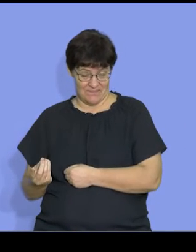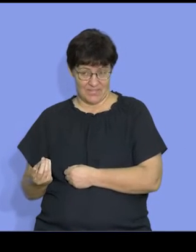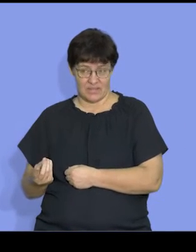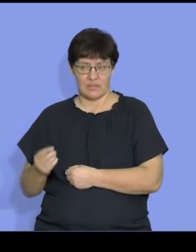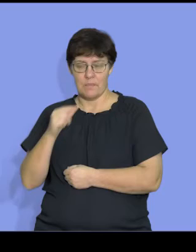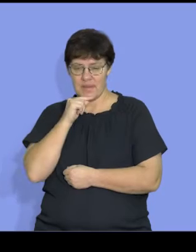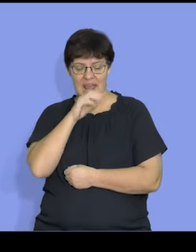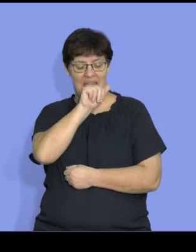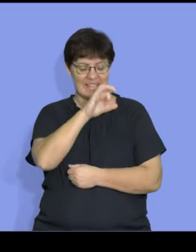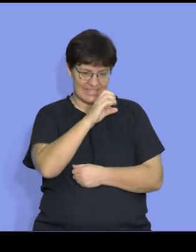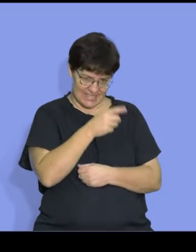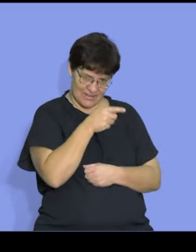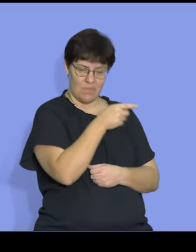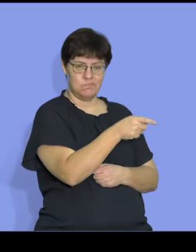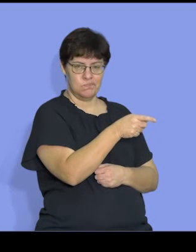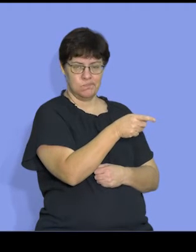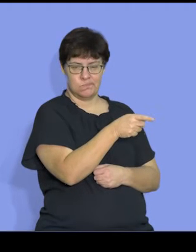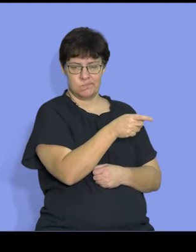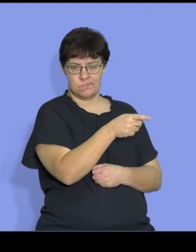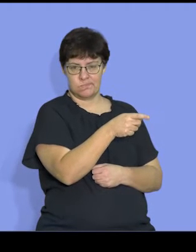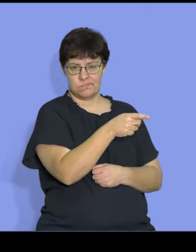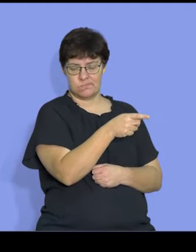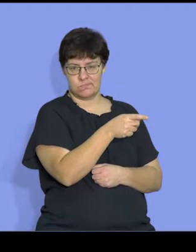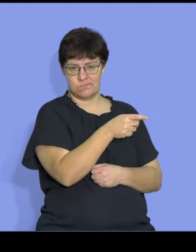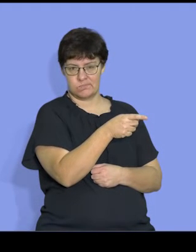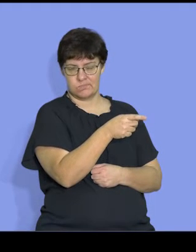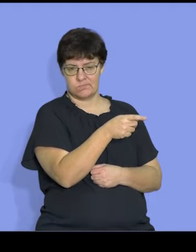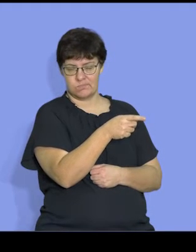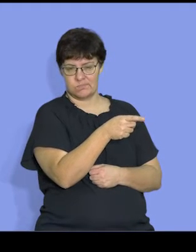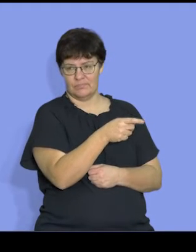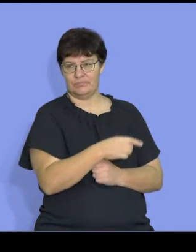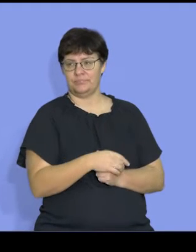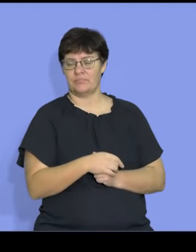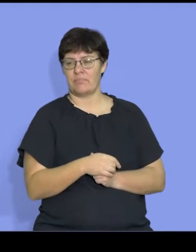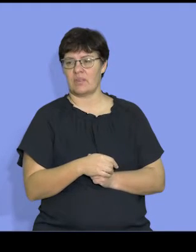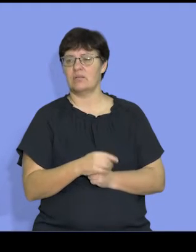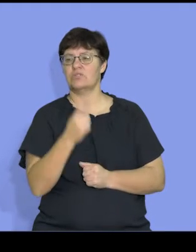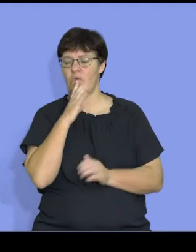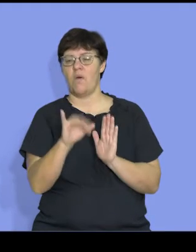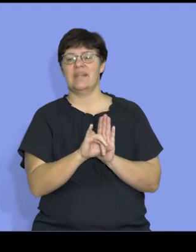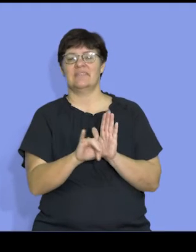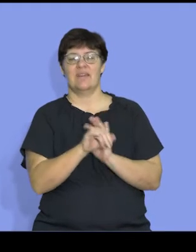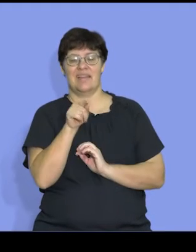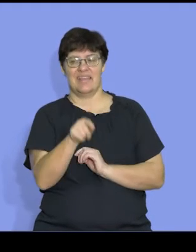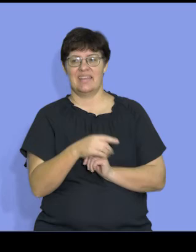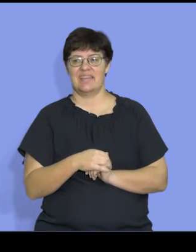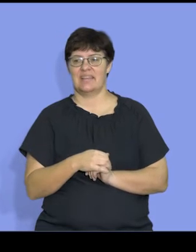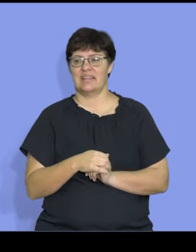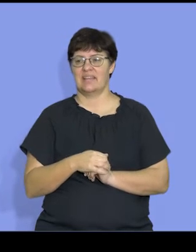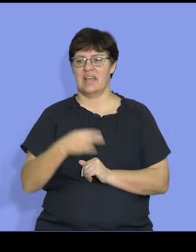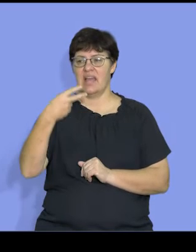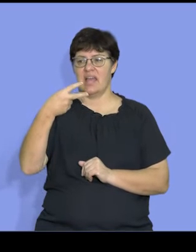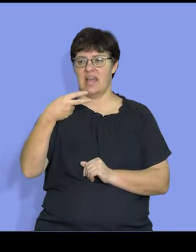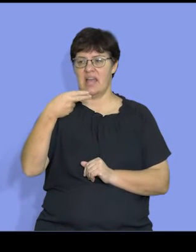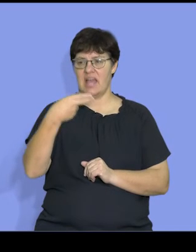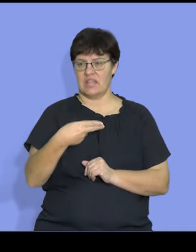acid should have been you know, one of the reactants. So would identify sulfuric acid as